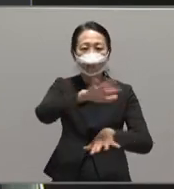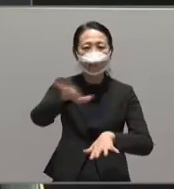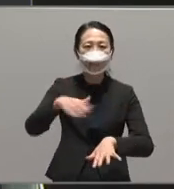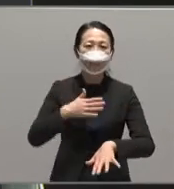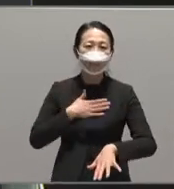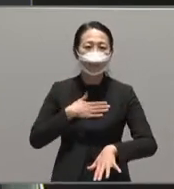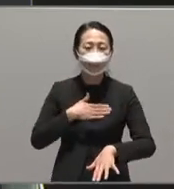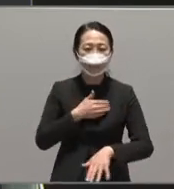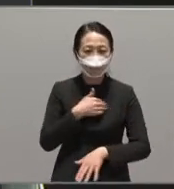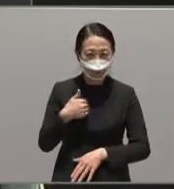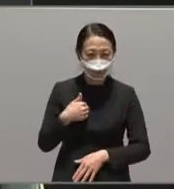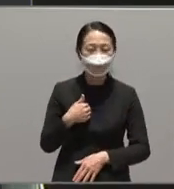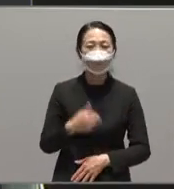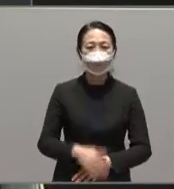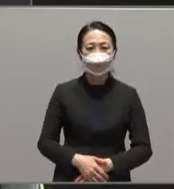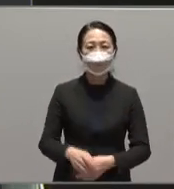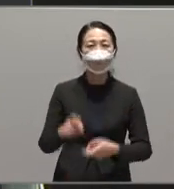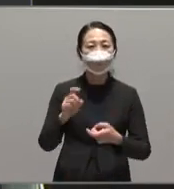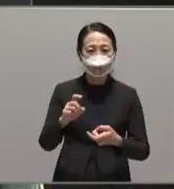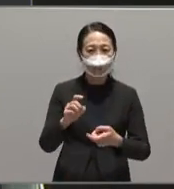including English.